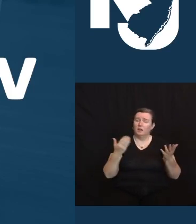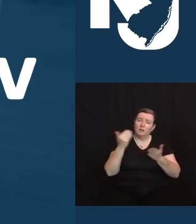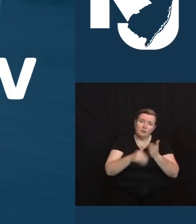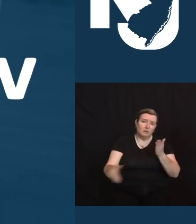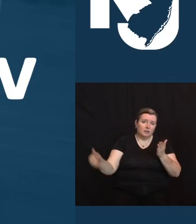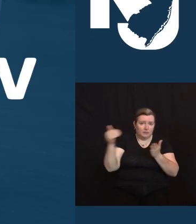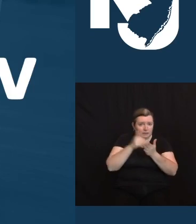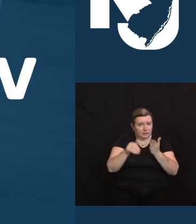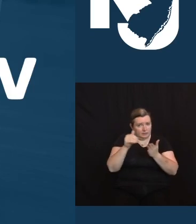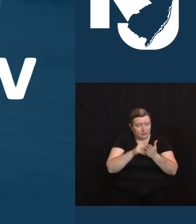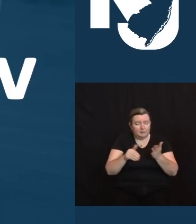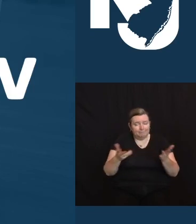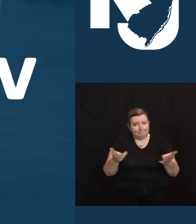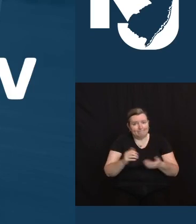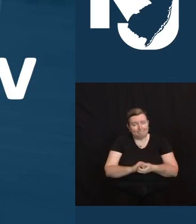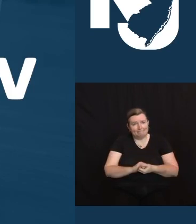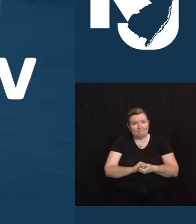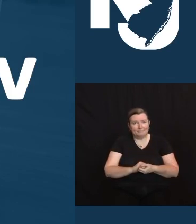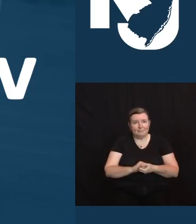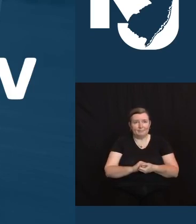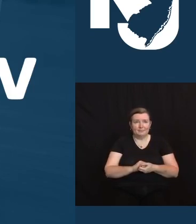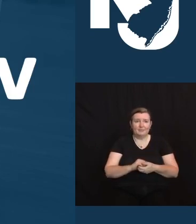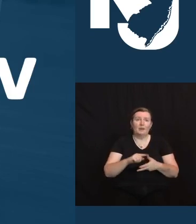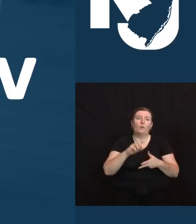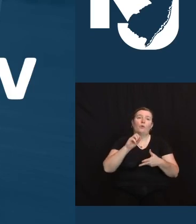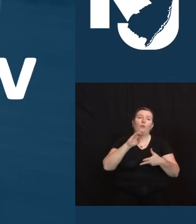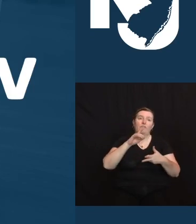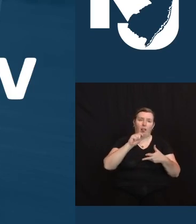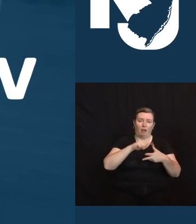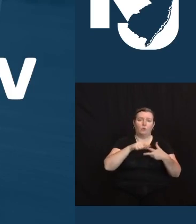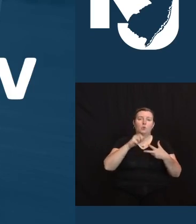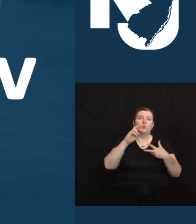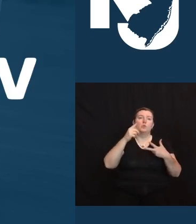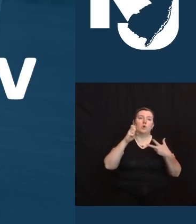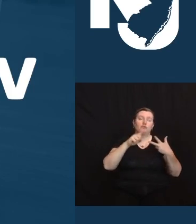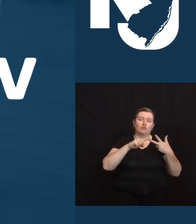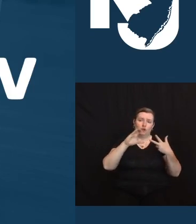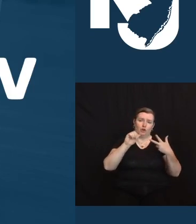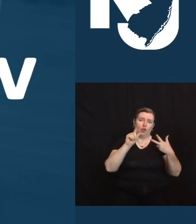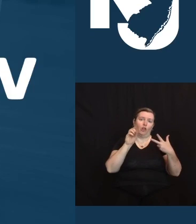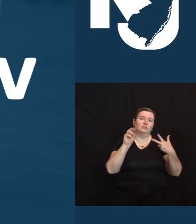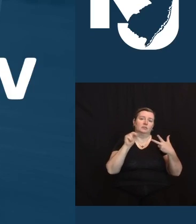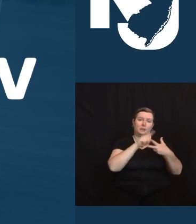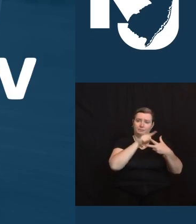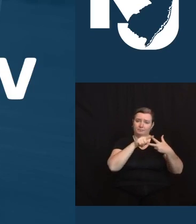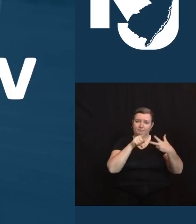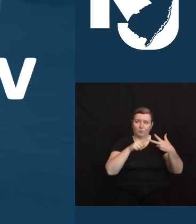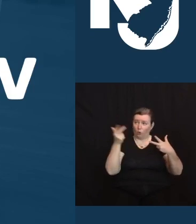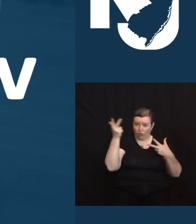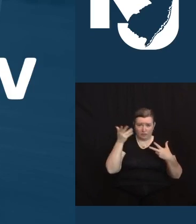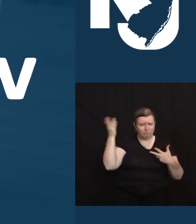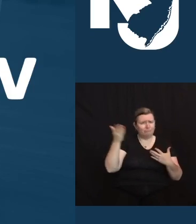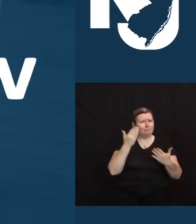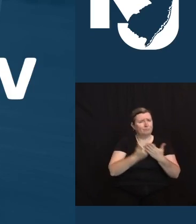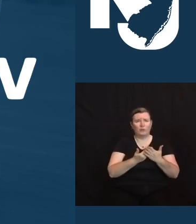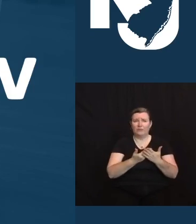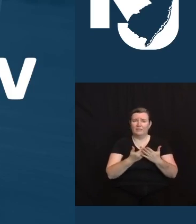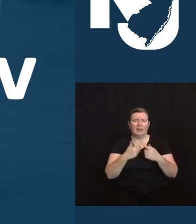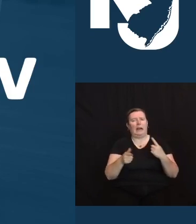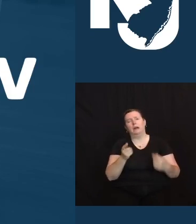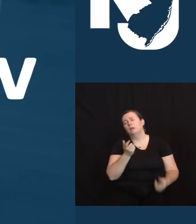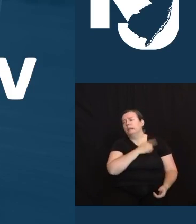but Ophelia, George, and Carlton are the reasons why we cannot be complacent. They are the reasons why we need